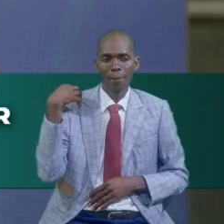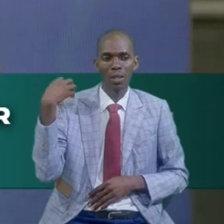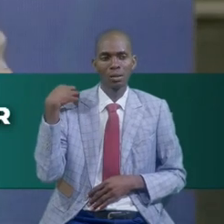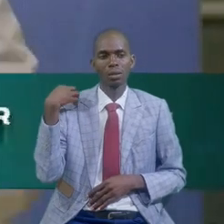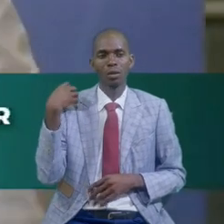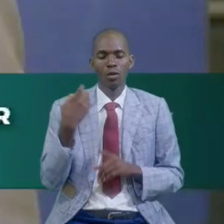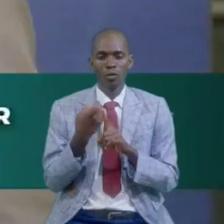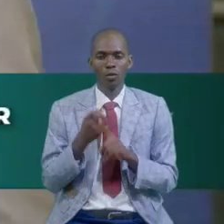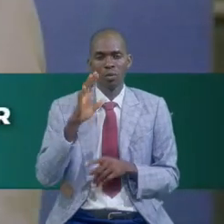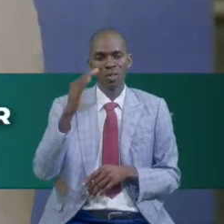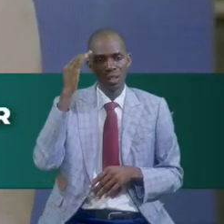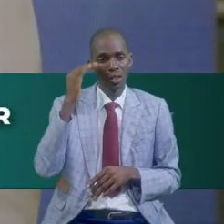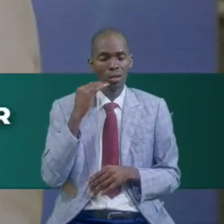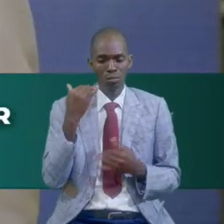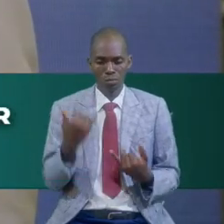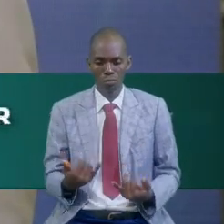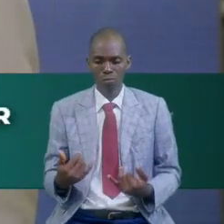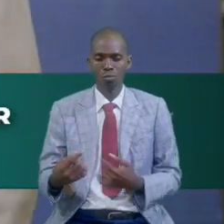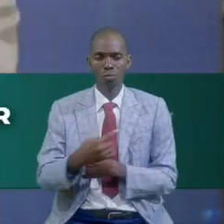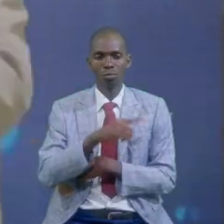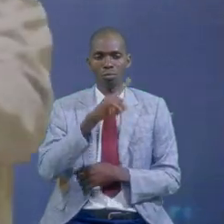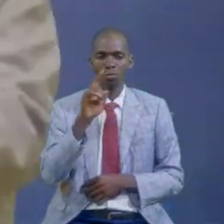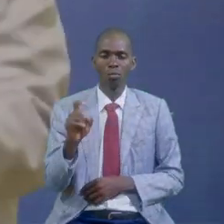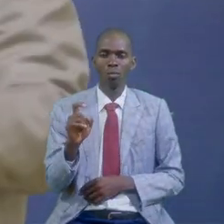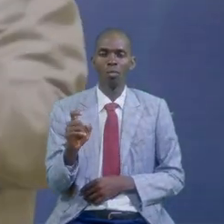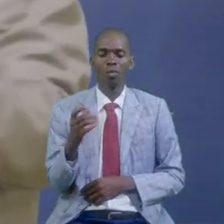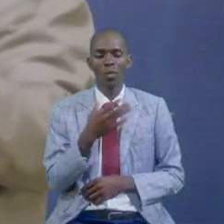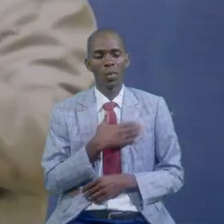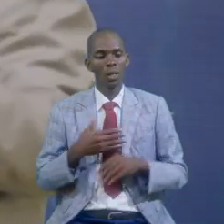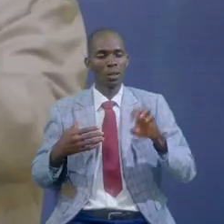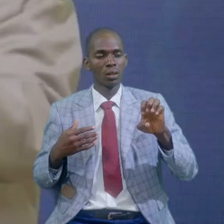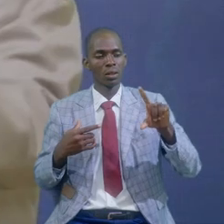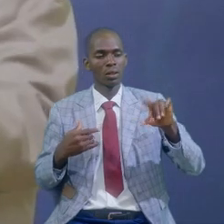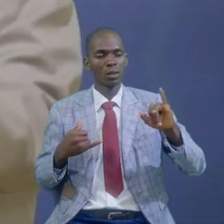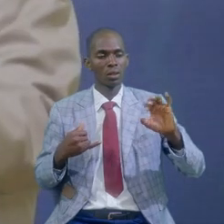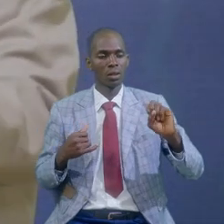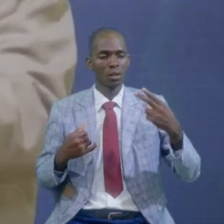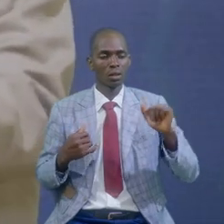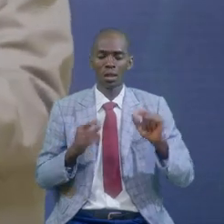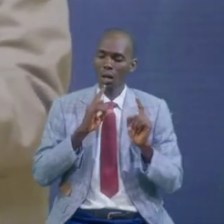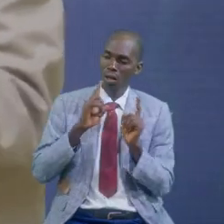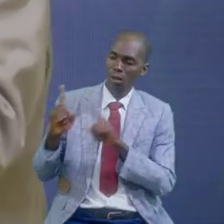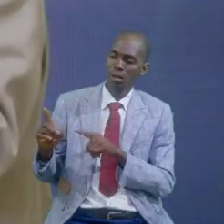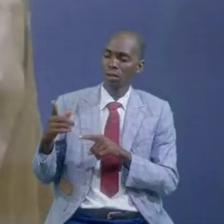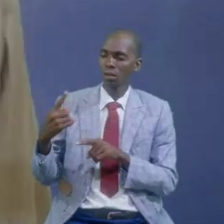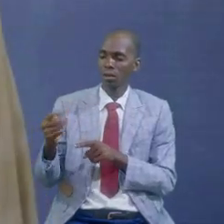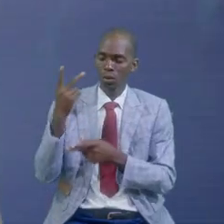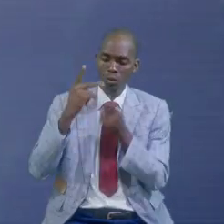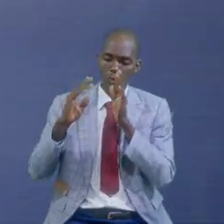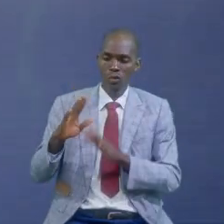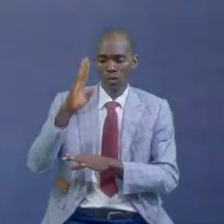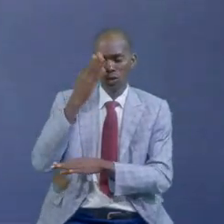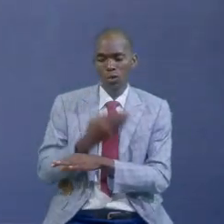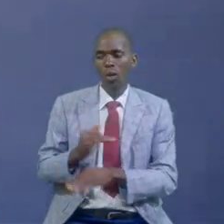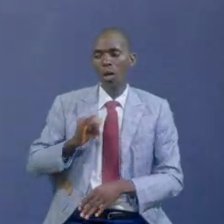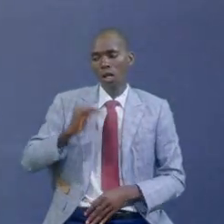from thy head today? And he said, yea, I know it, hold your